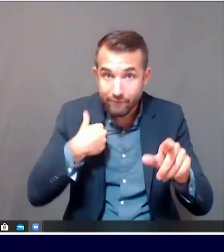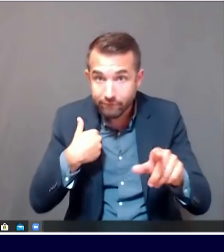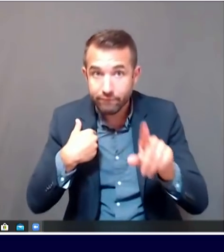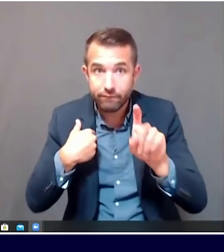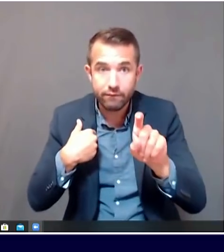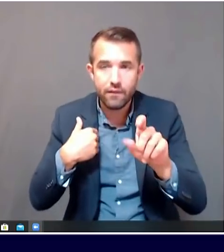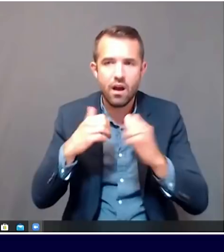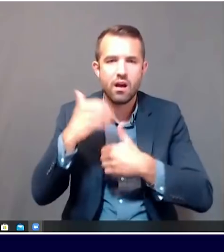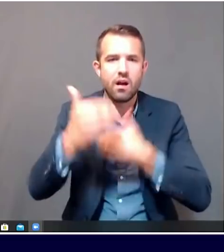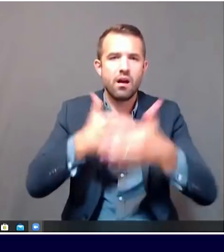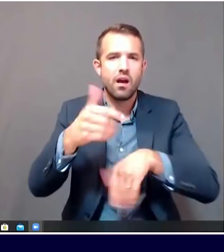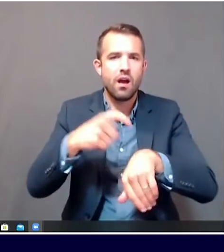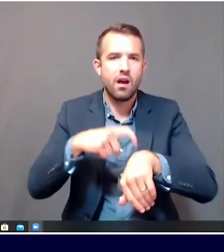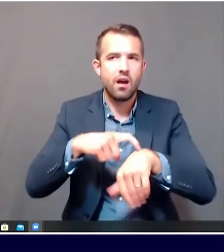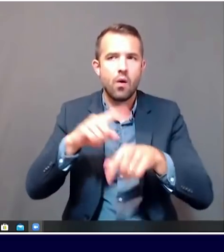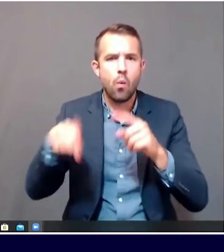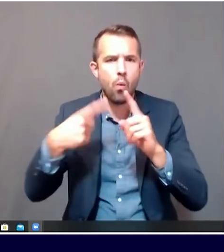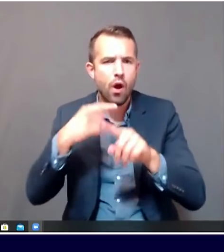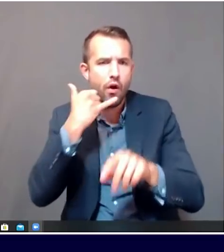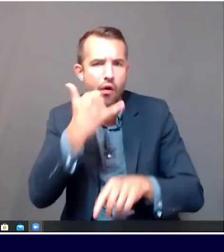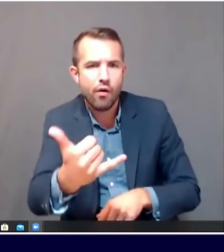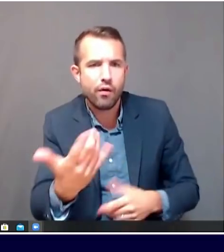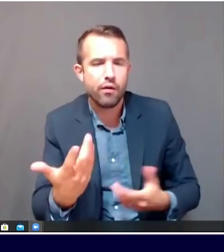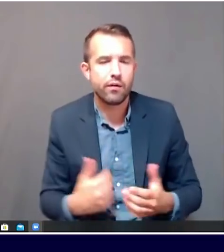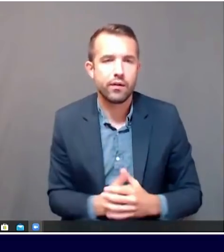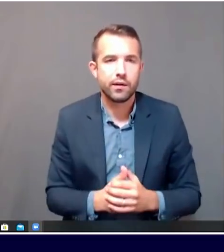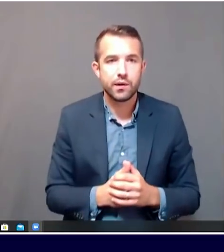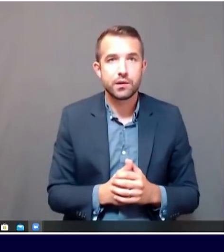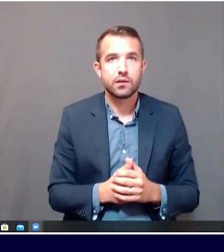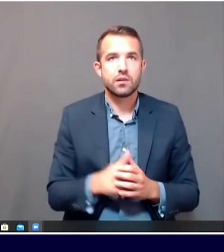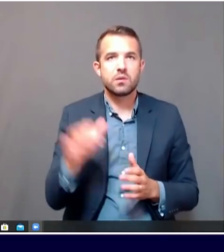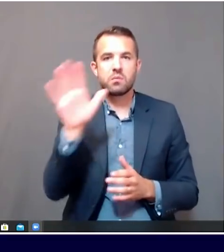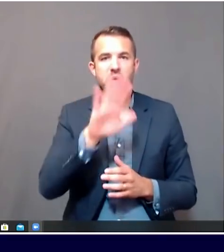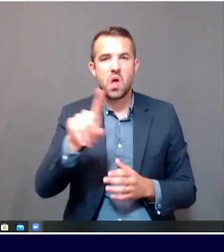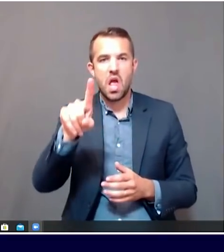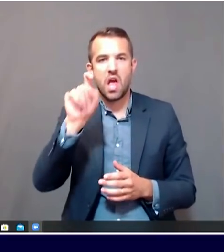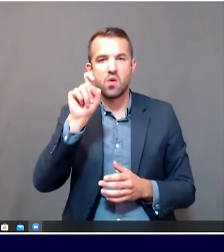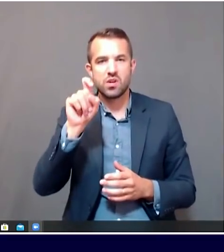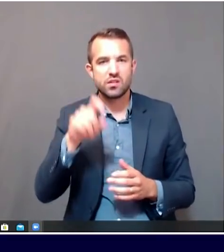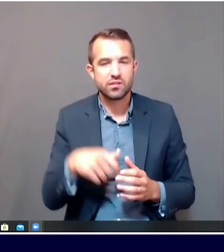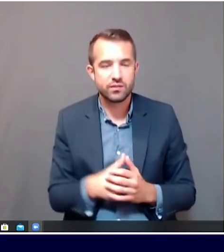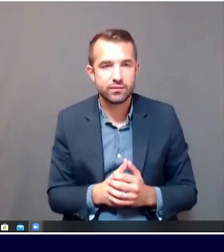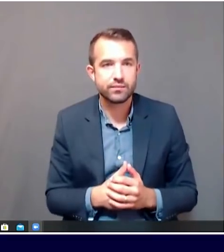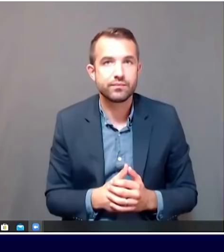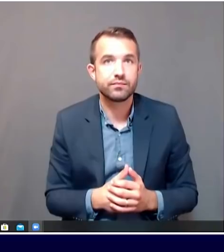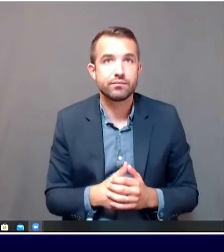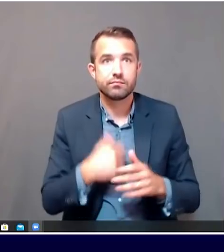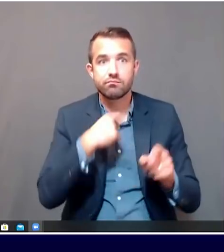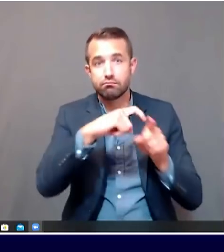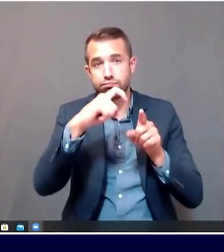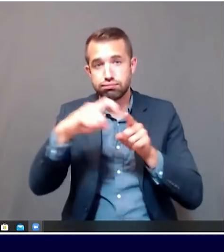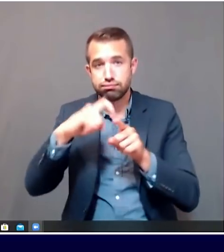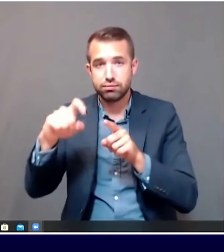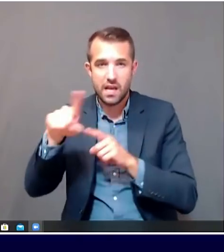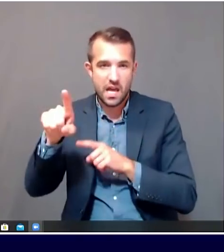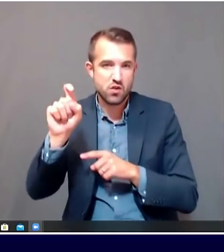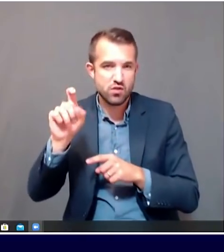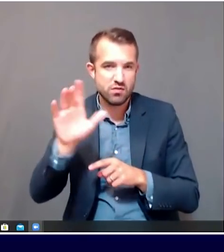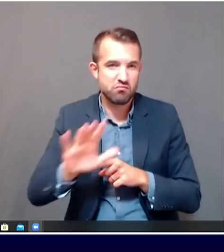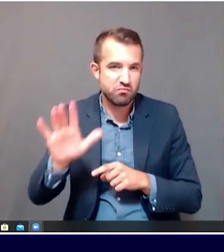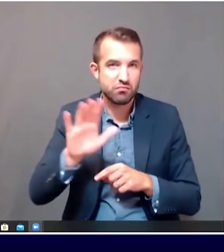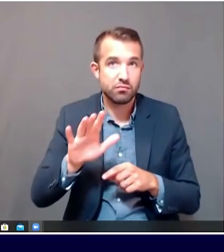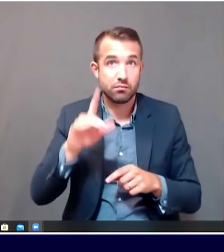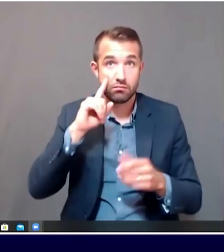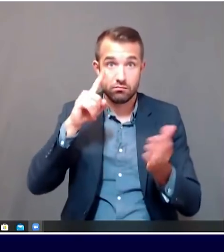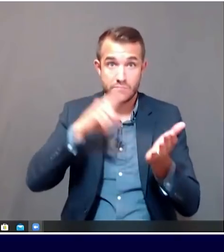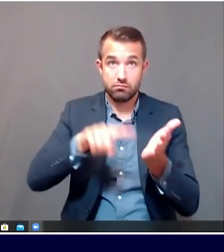case investigators at Maine CDC right now as part of the overall team that, again, is looking into cases as well as